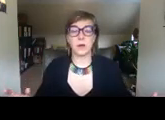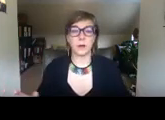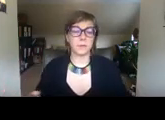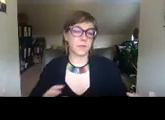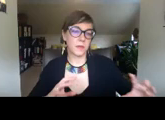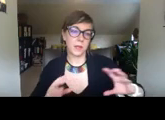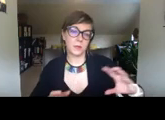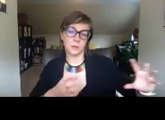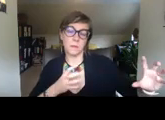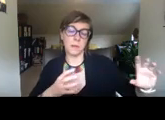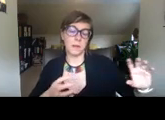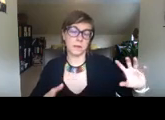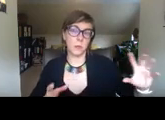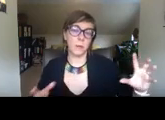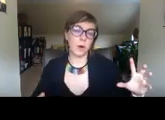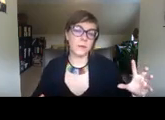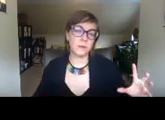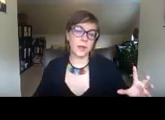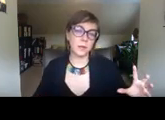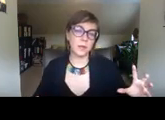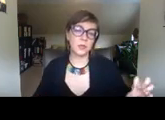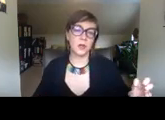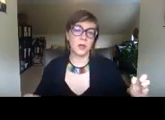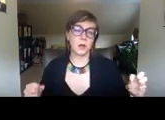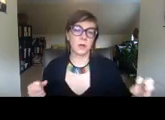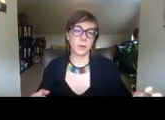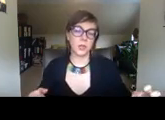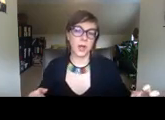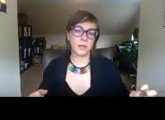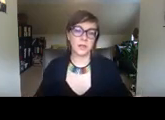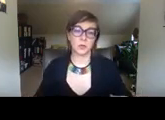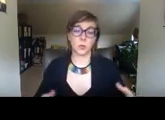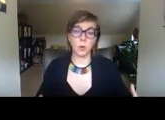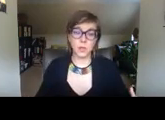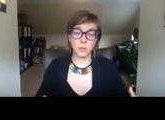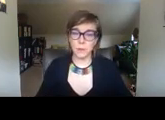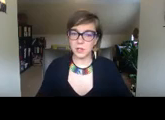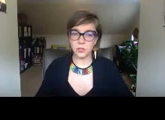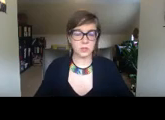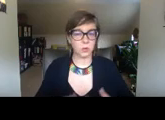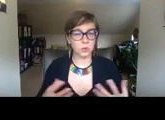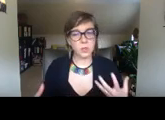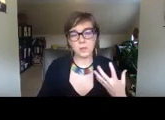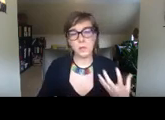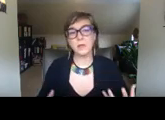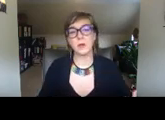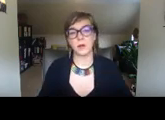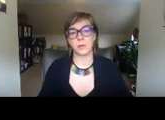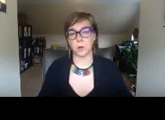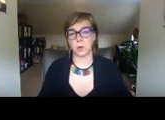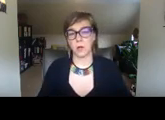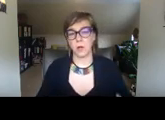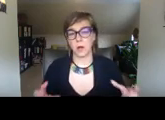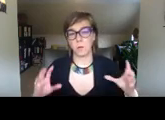else that's maybe somewhat part of the language or language access, or working with patients, or doing some other kind